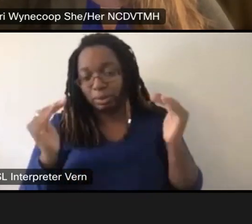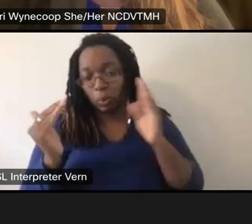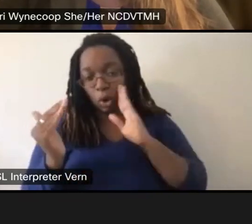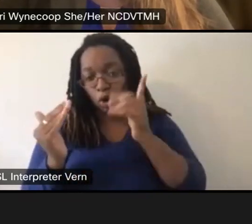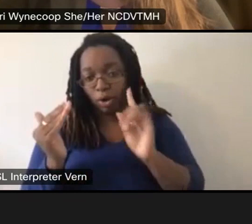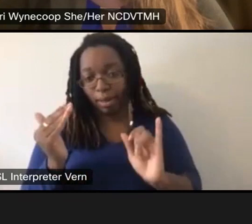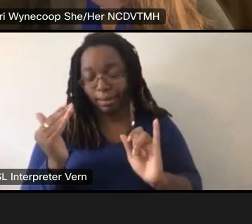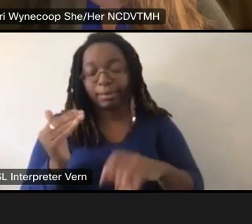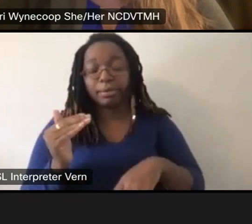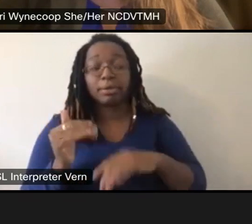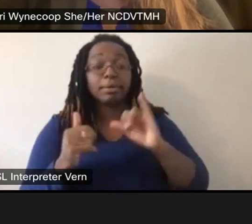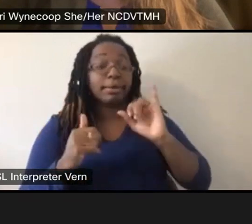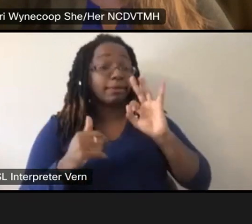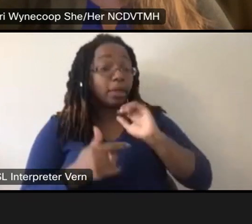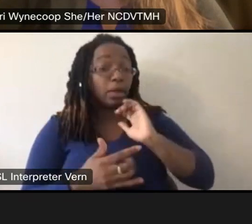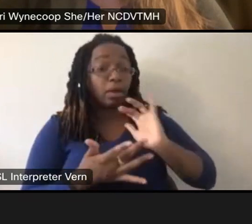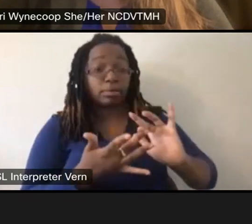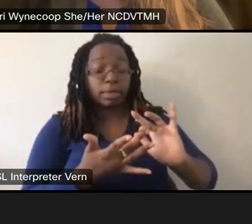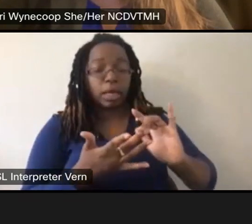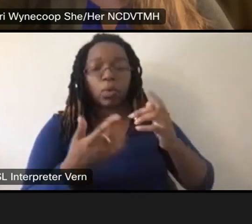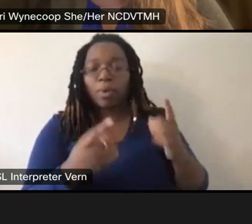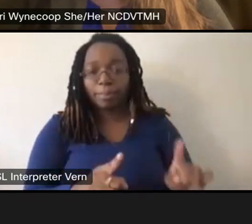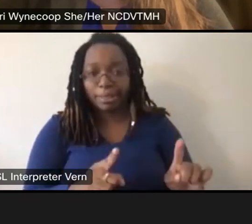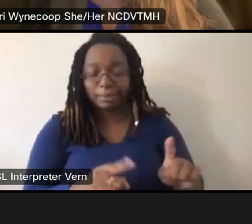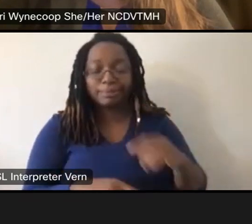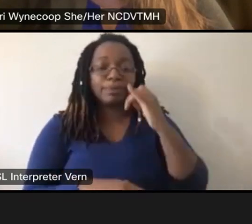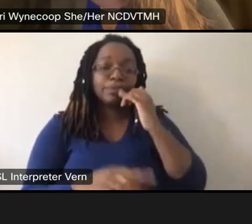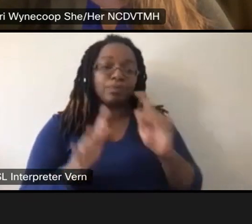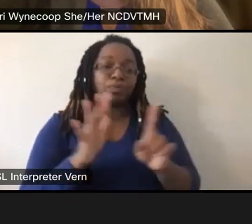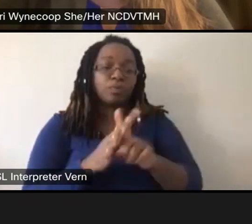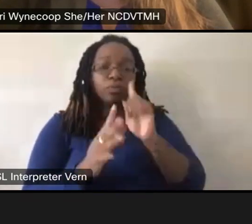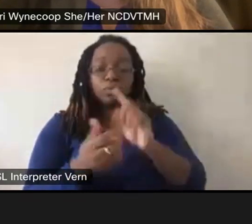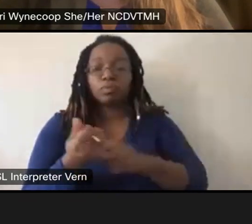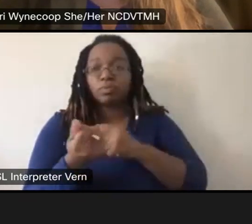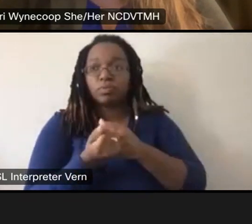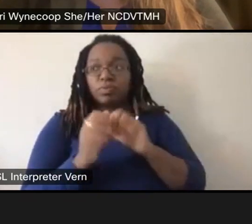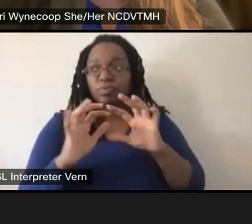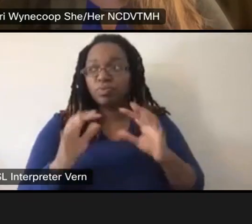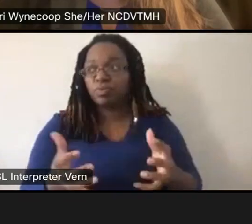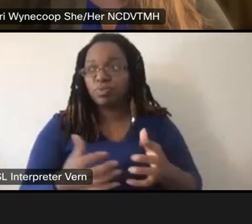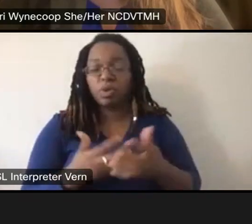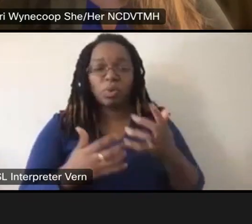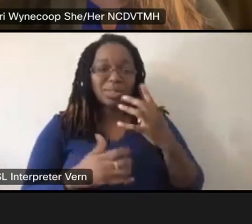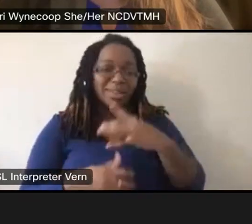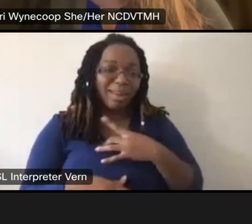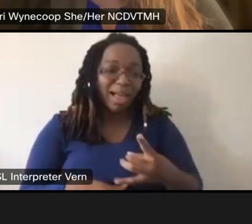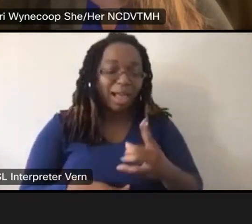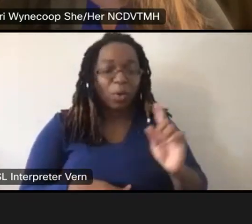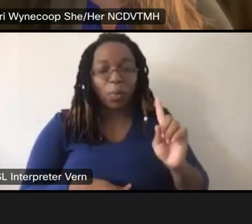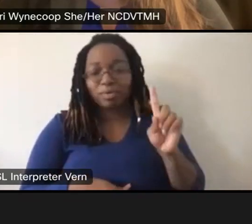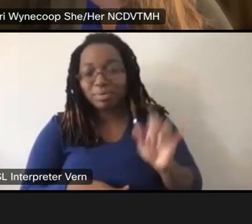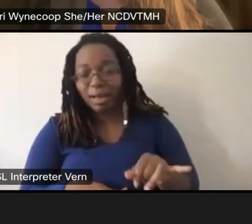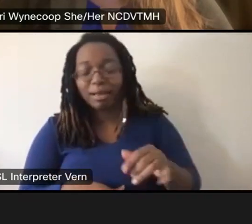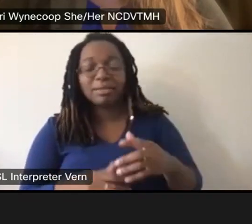happen, where will you, if you come in for a support group, where is that, what is that like? If you're doing outreach